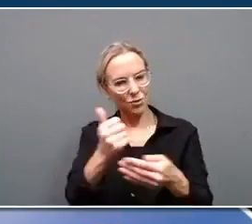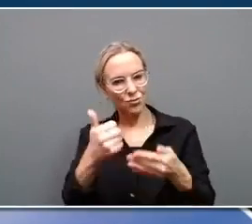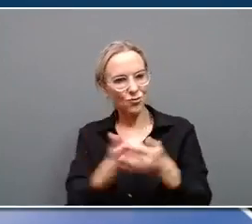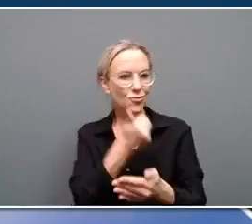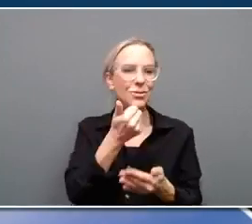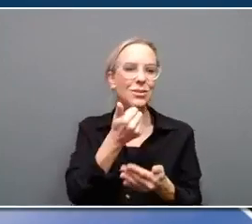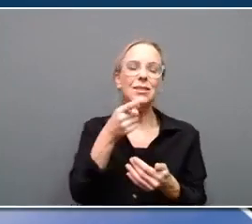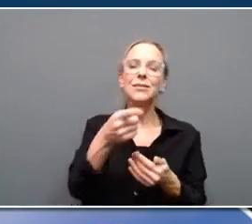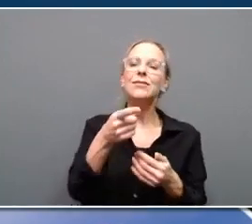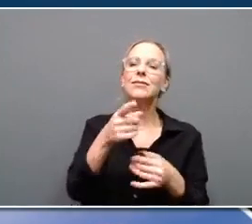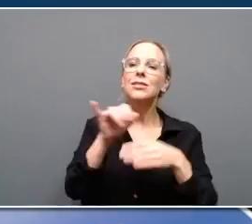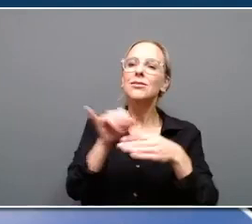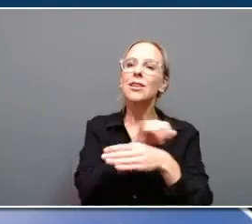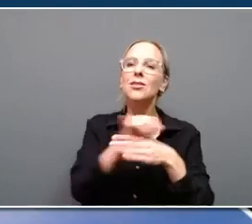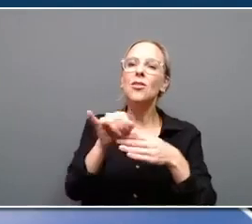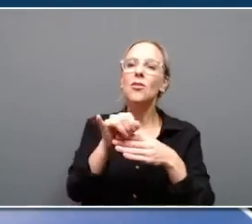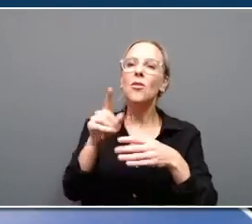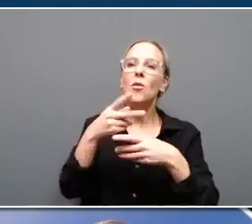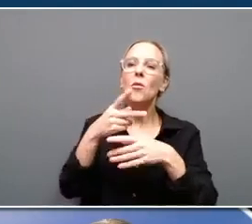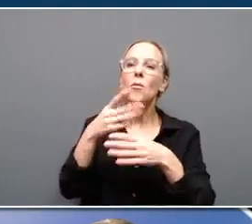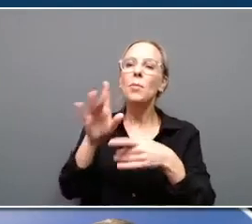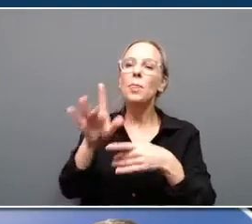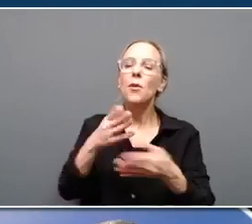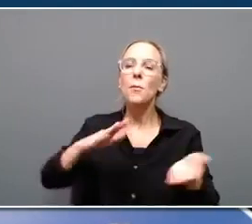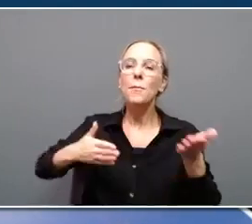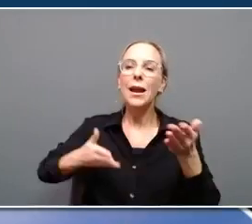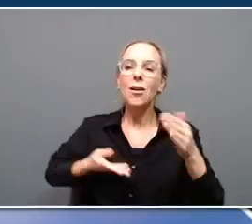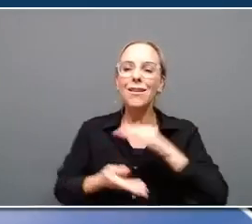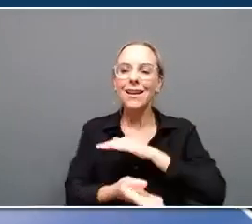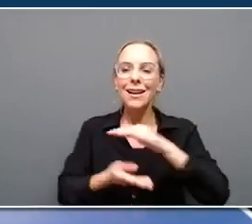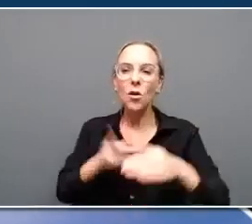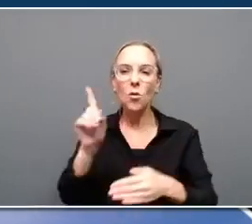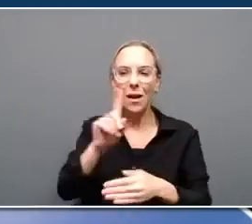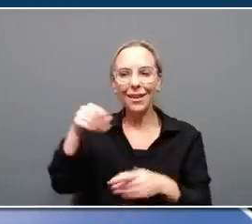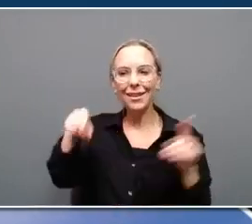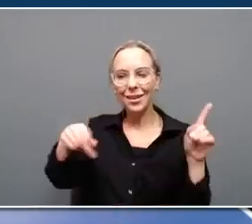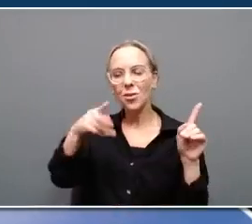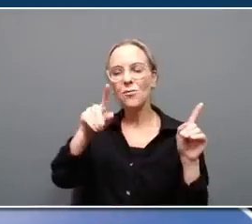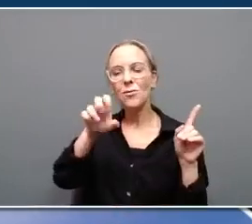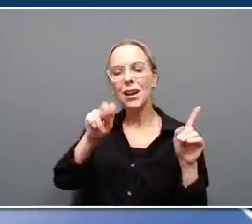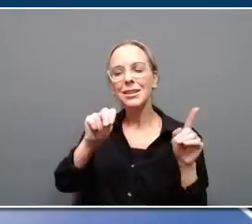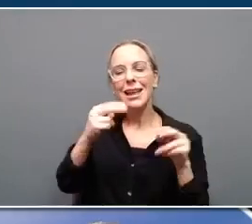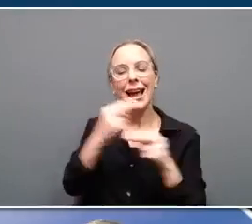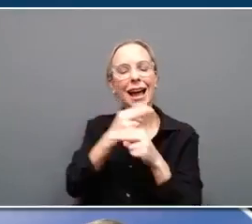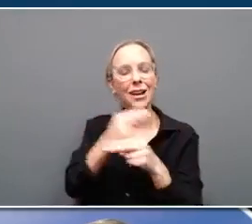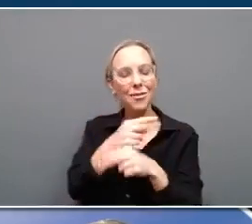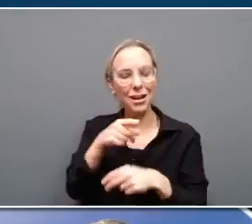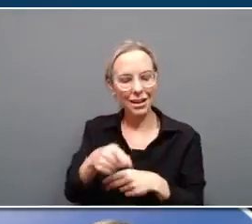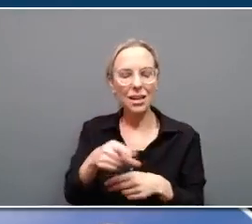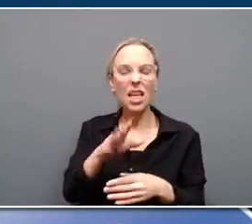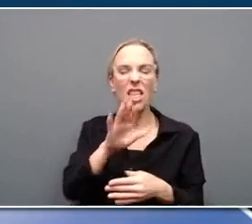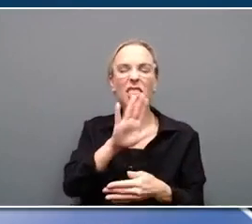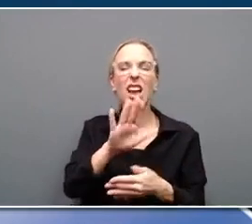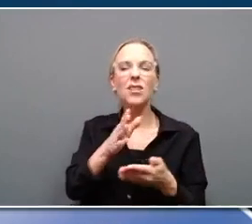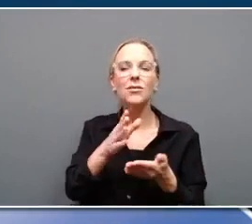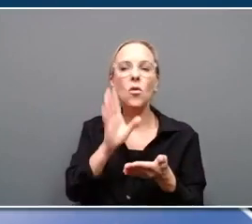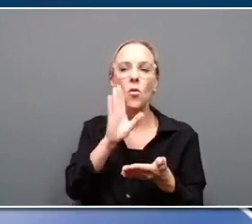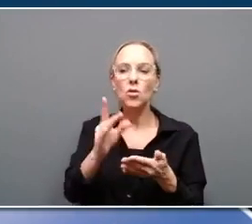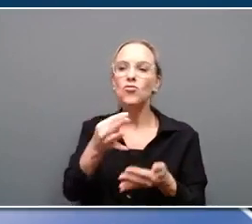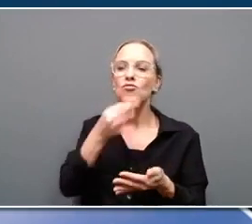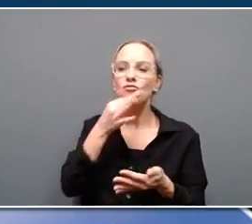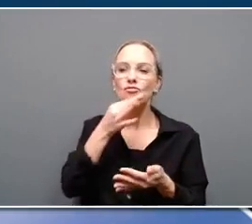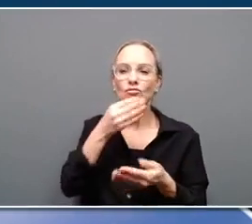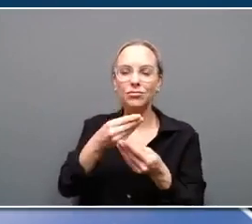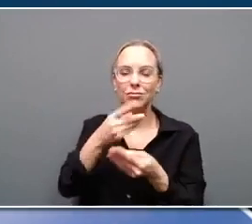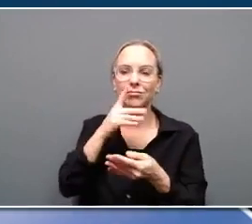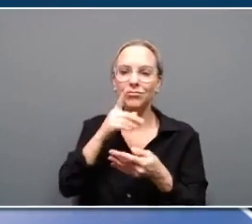pretzel bakery on Dixie Highway. Work on the facility begins next March, with the products expected to come off the line in